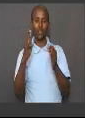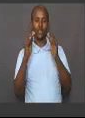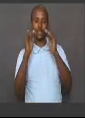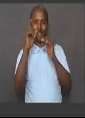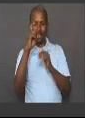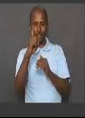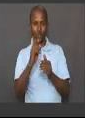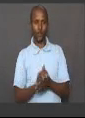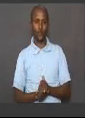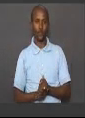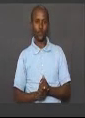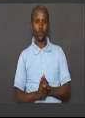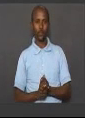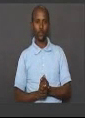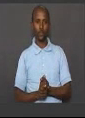2,400x.